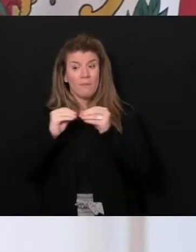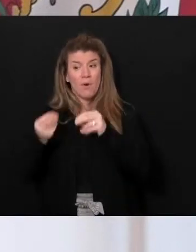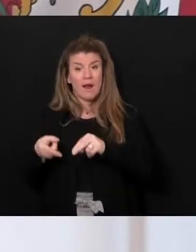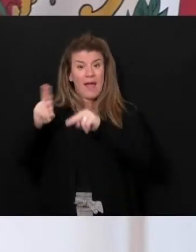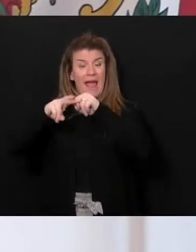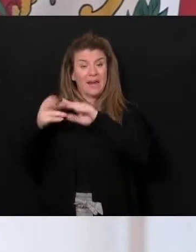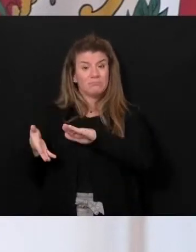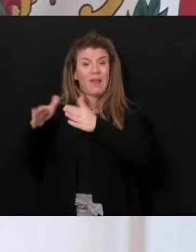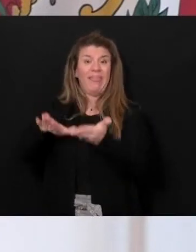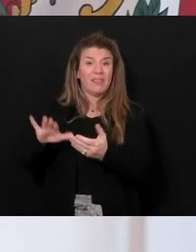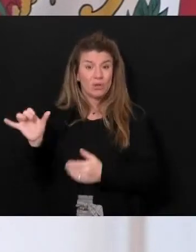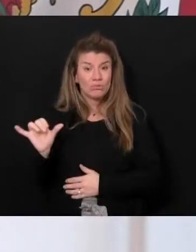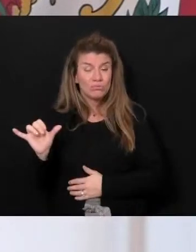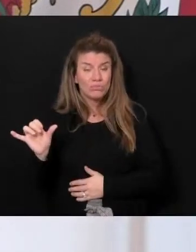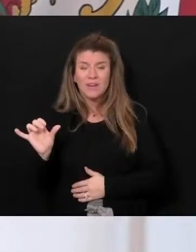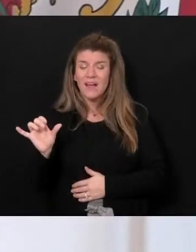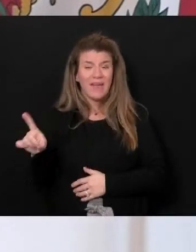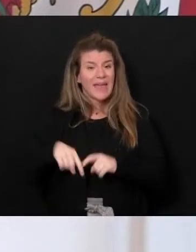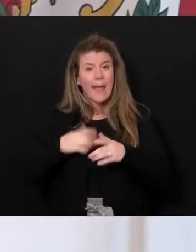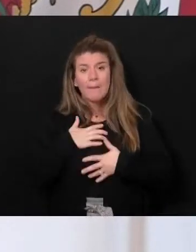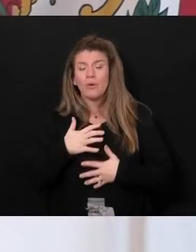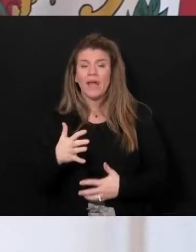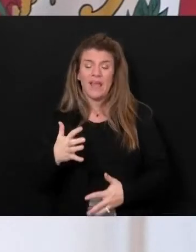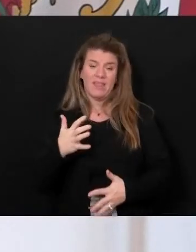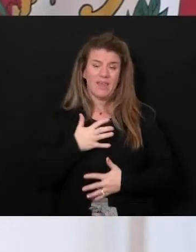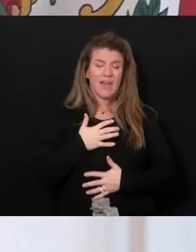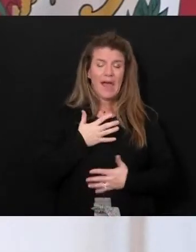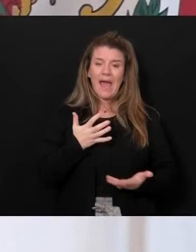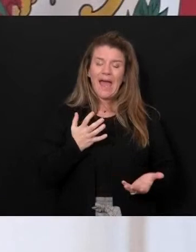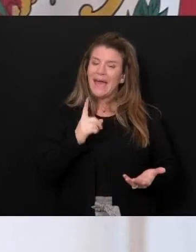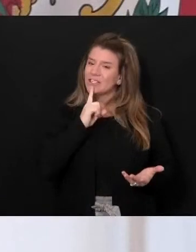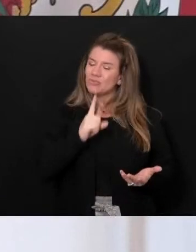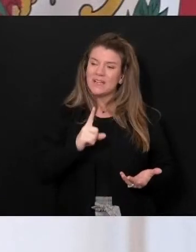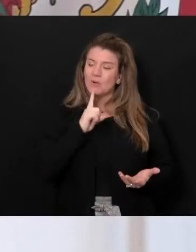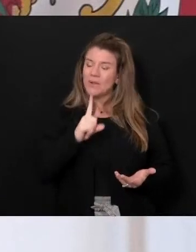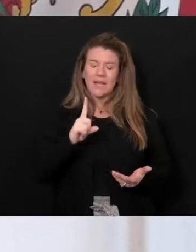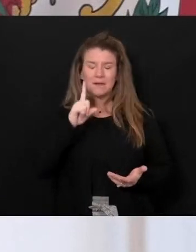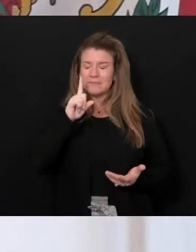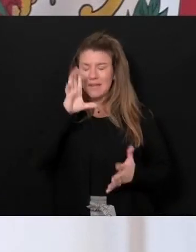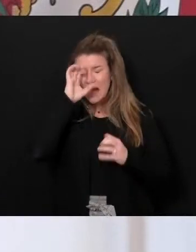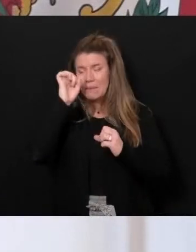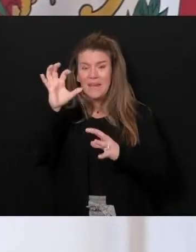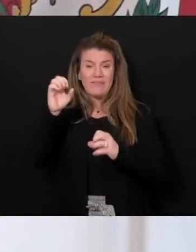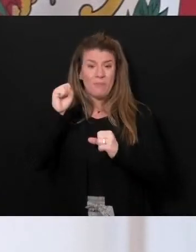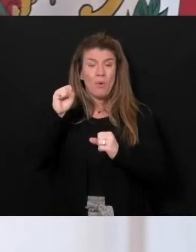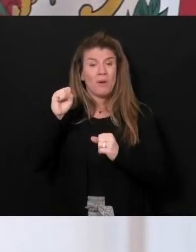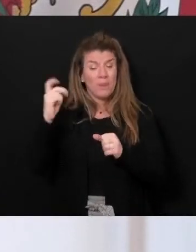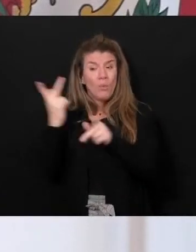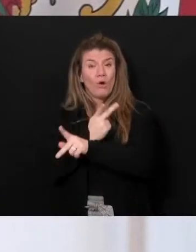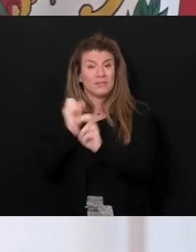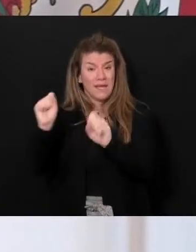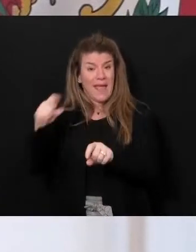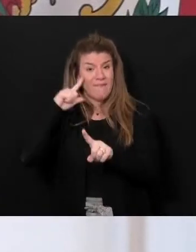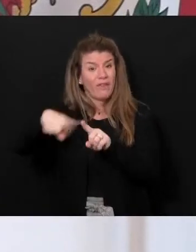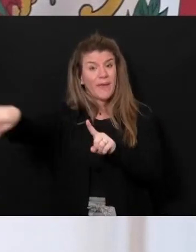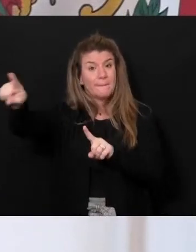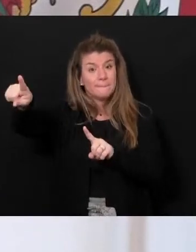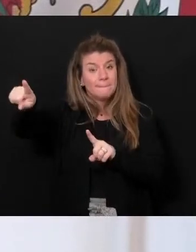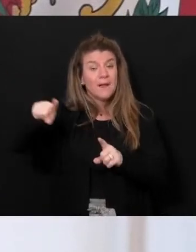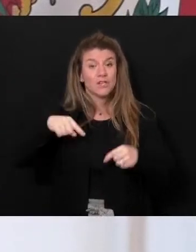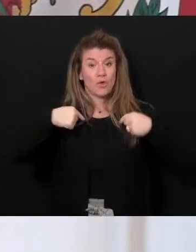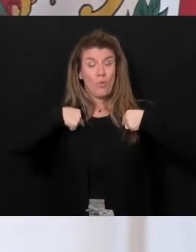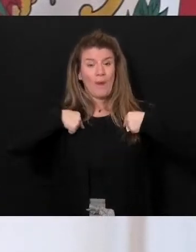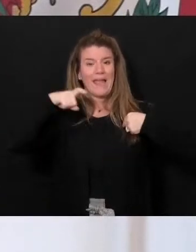dying. They can't breathe. It is absolutely unbelievable how bad it is. You got to take